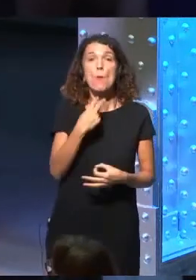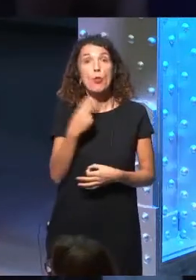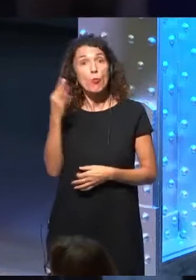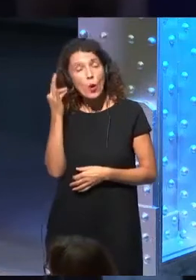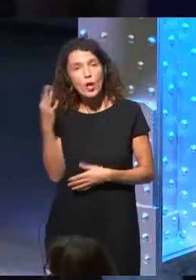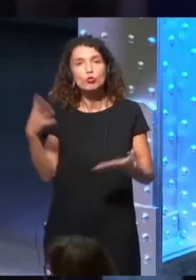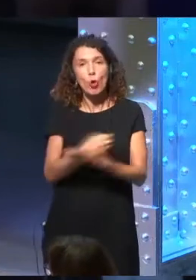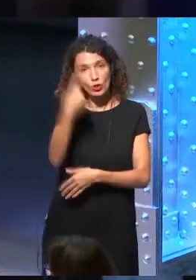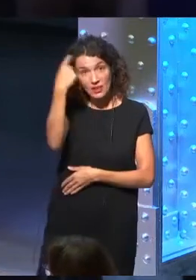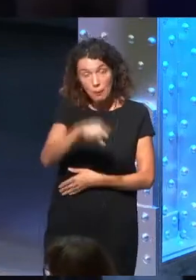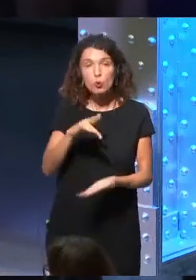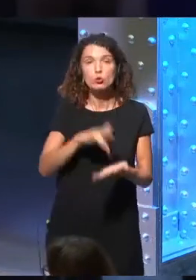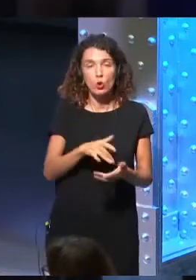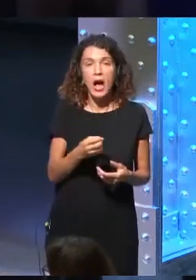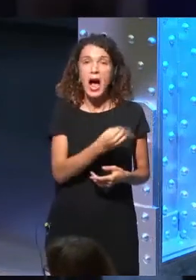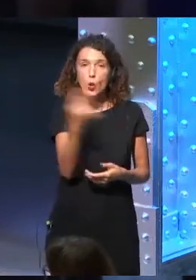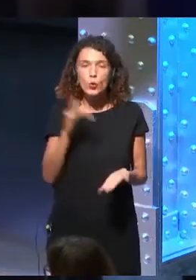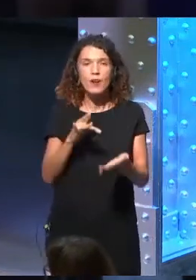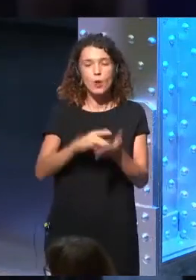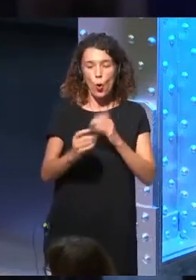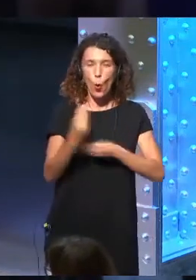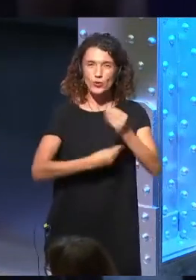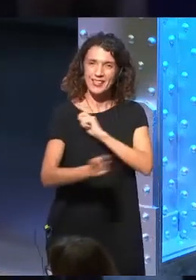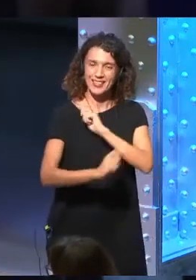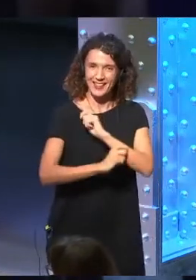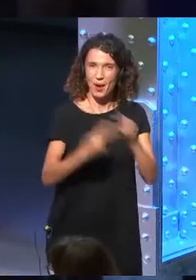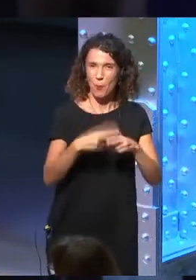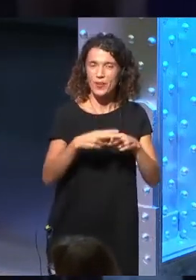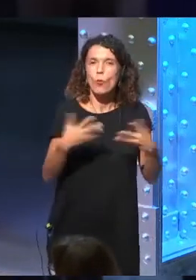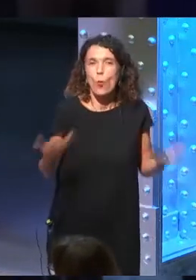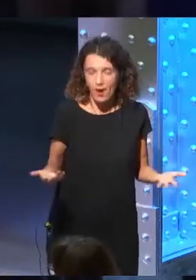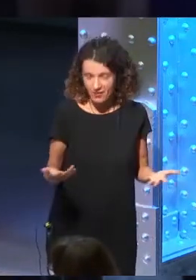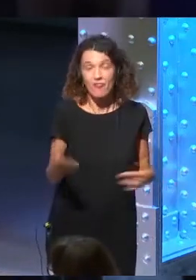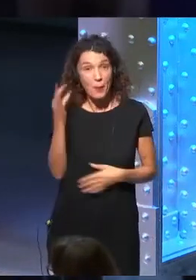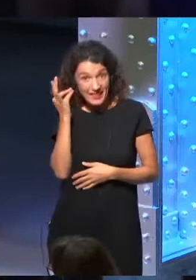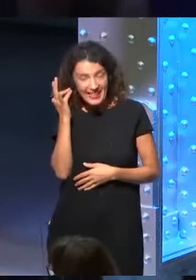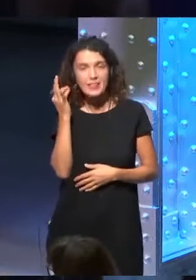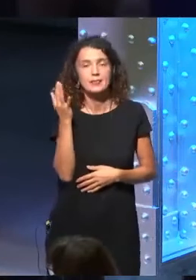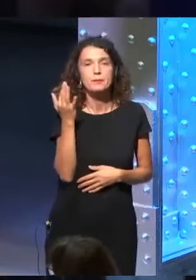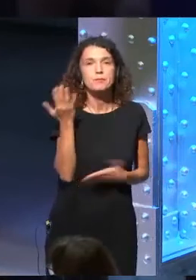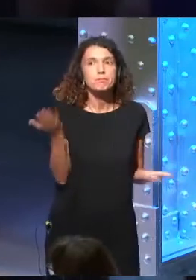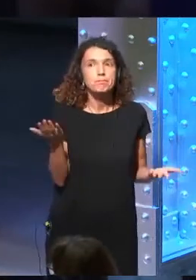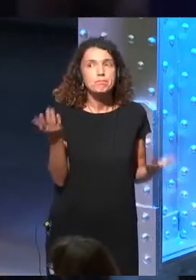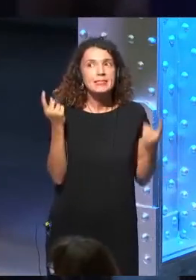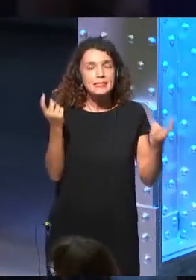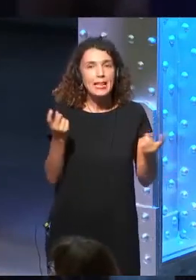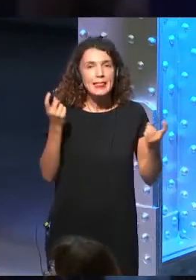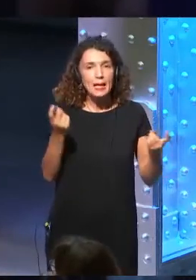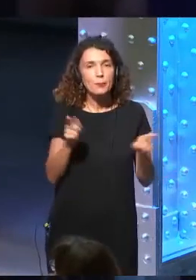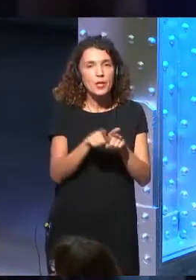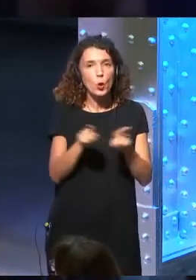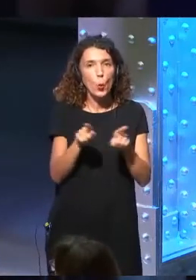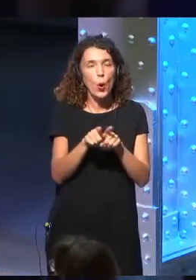all know some of the strategies that modern female politicians adopt to make themselves and their voice have